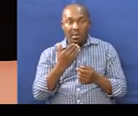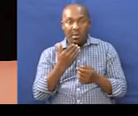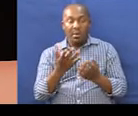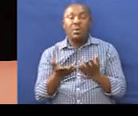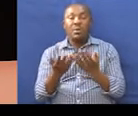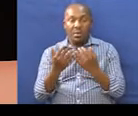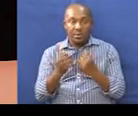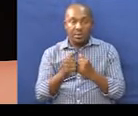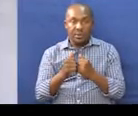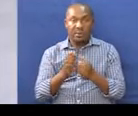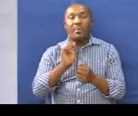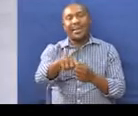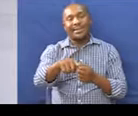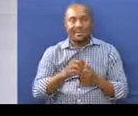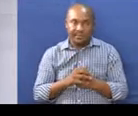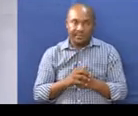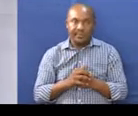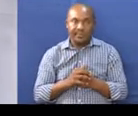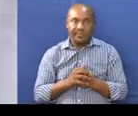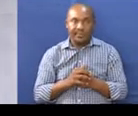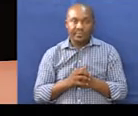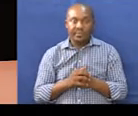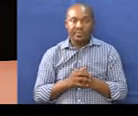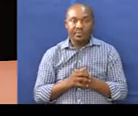was present.